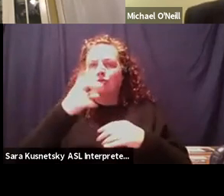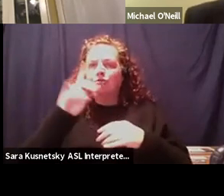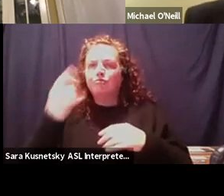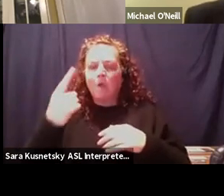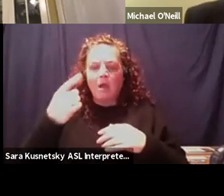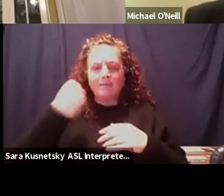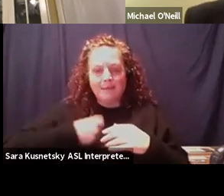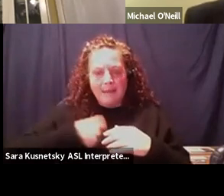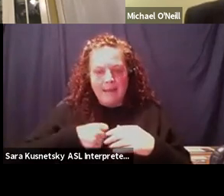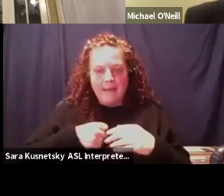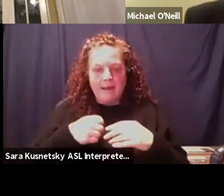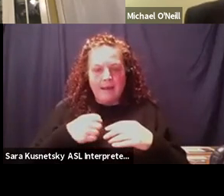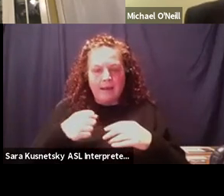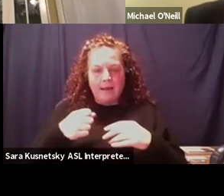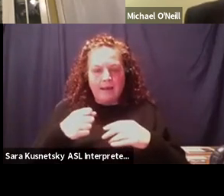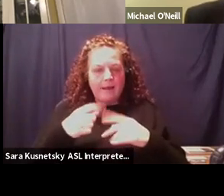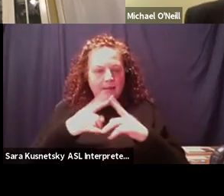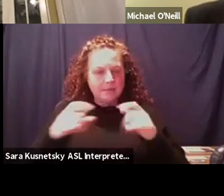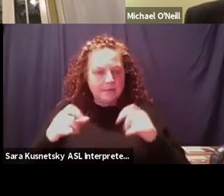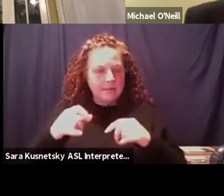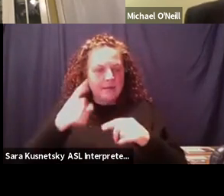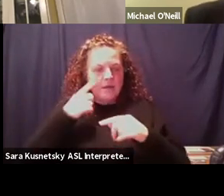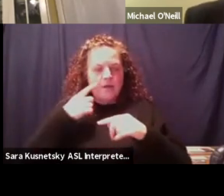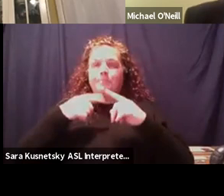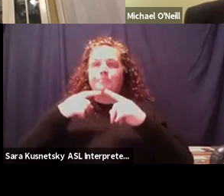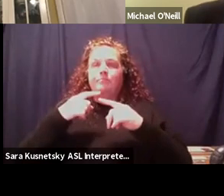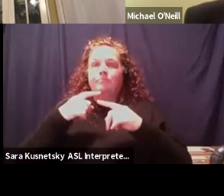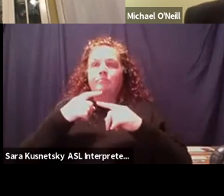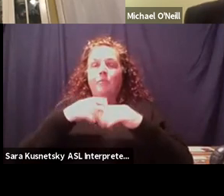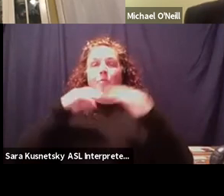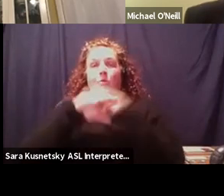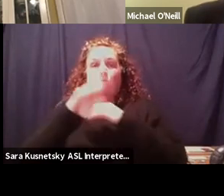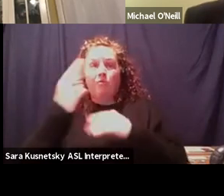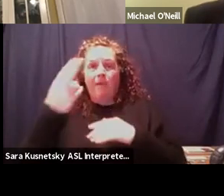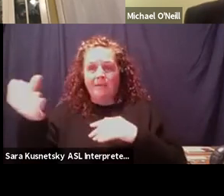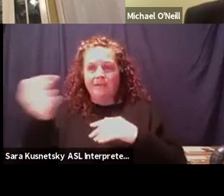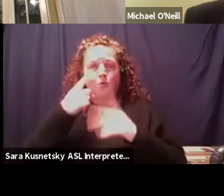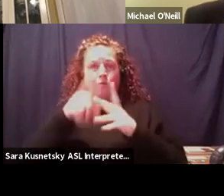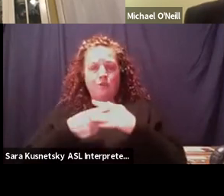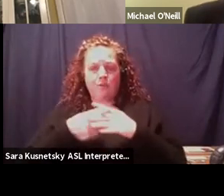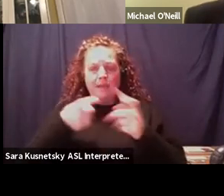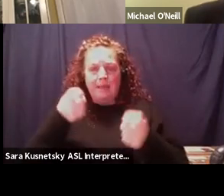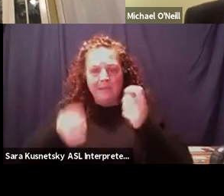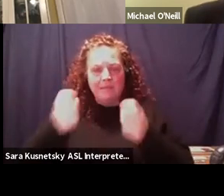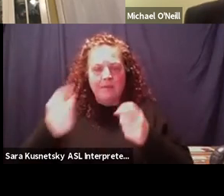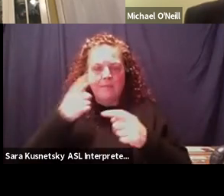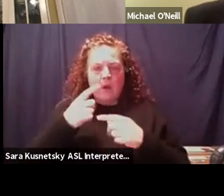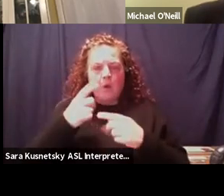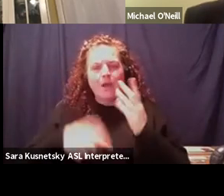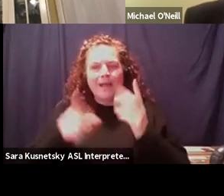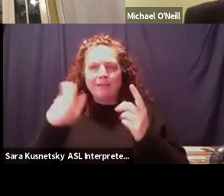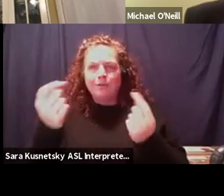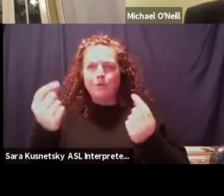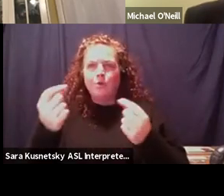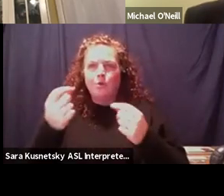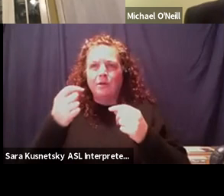we enter high school, more drugs there too. You start being manipulated about the things you gotta do. Staying up late, getting high,